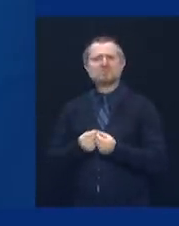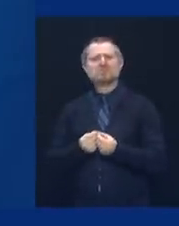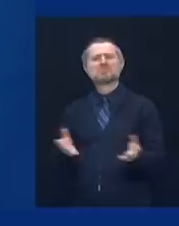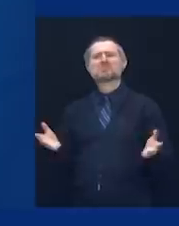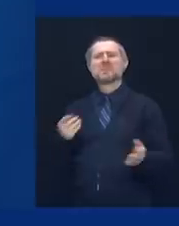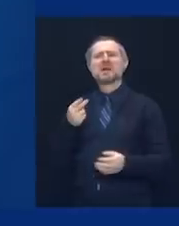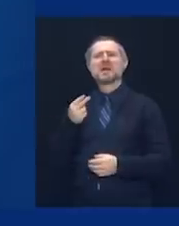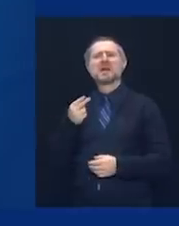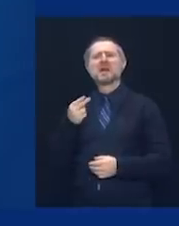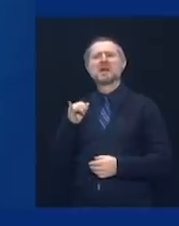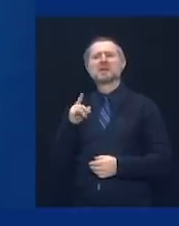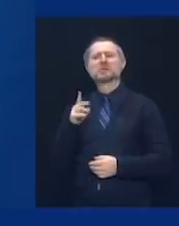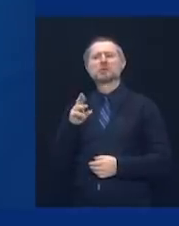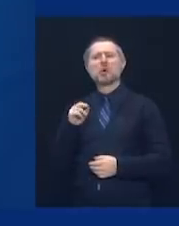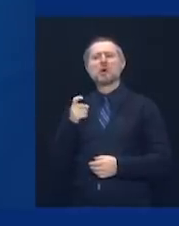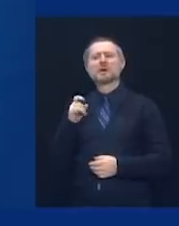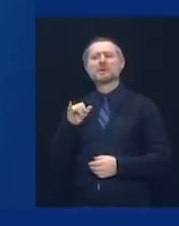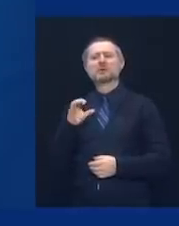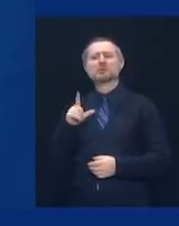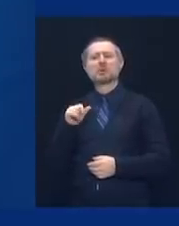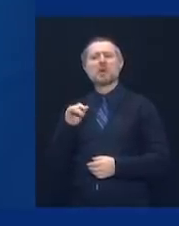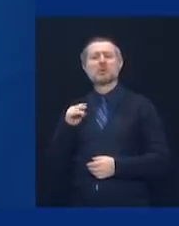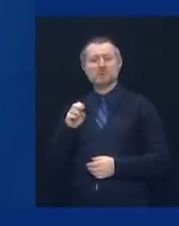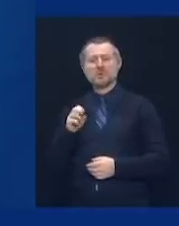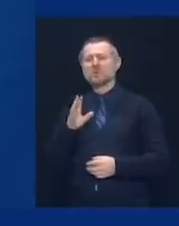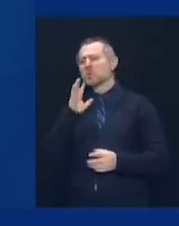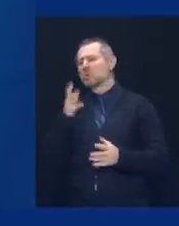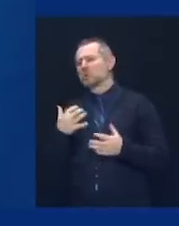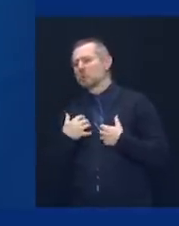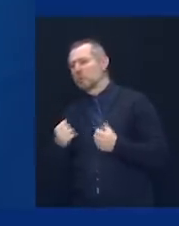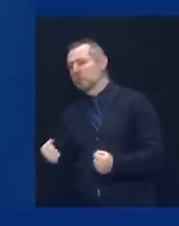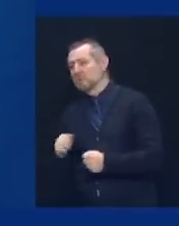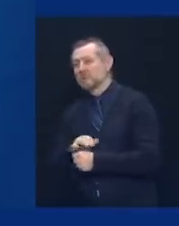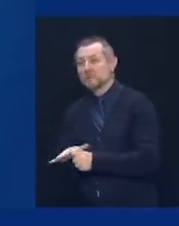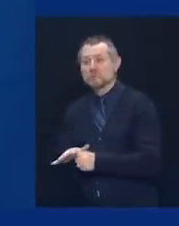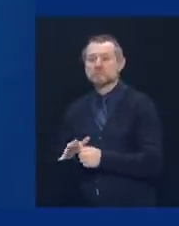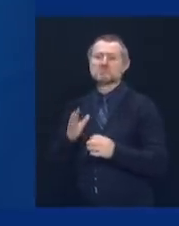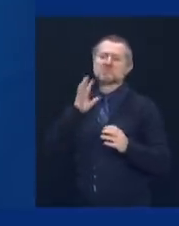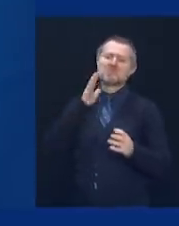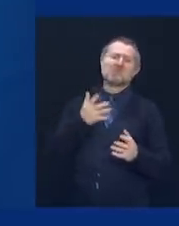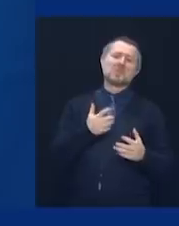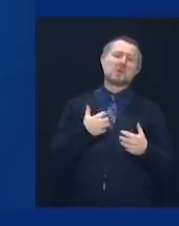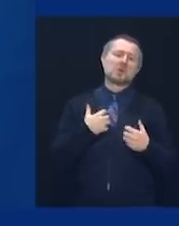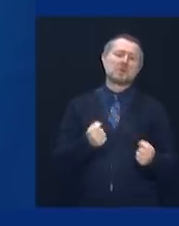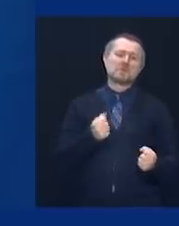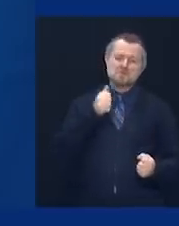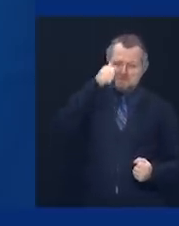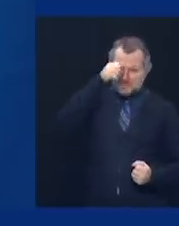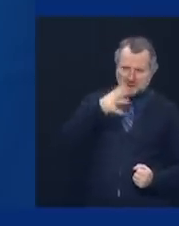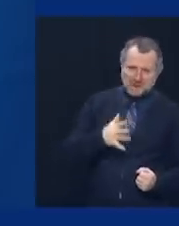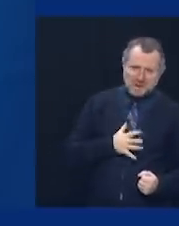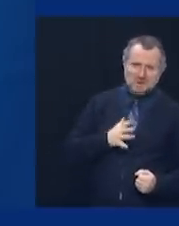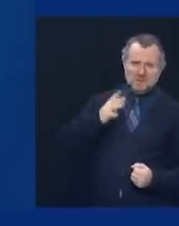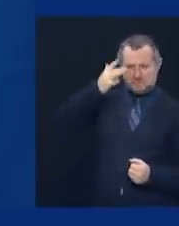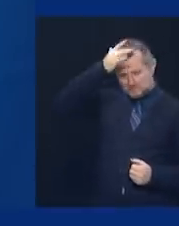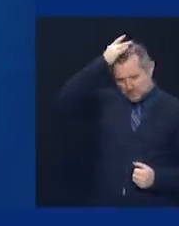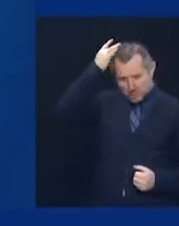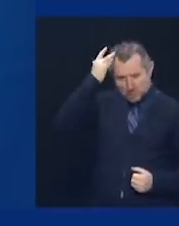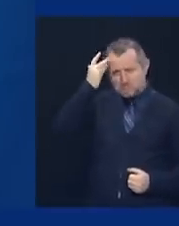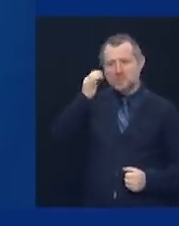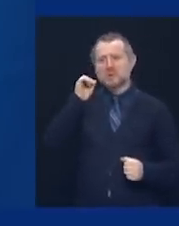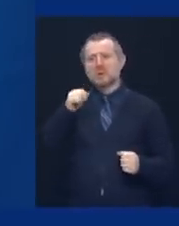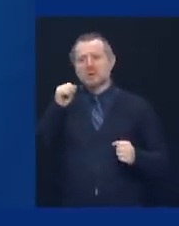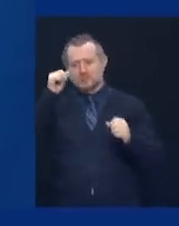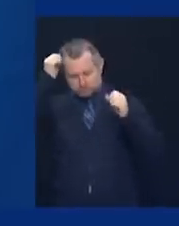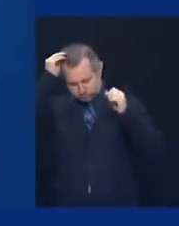COVID and cure male pattern baldness, right? That's when they lost their credibility. The New York